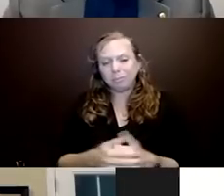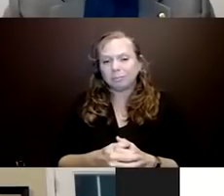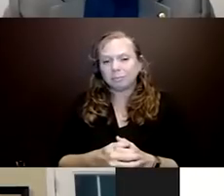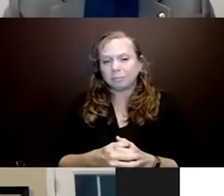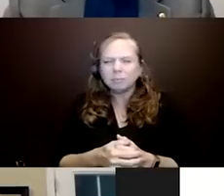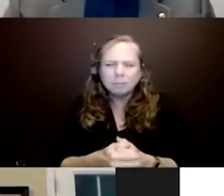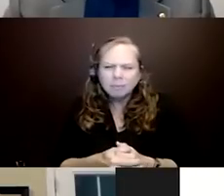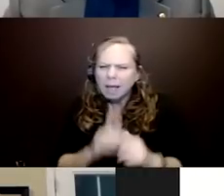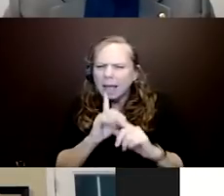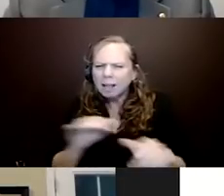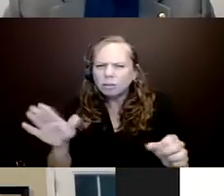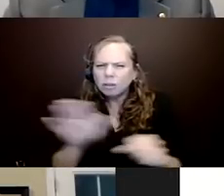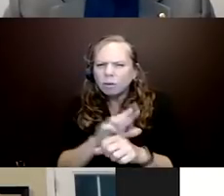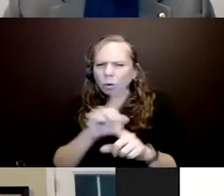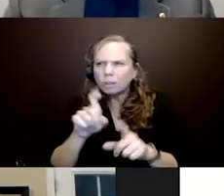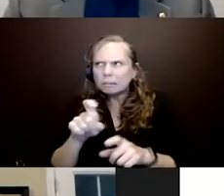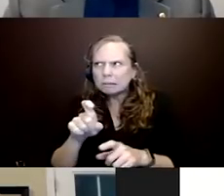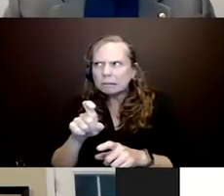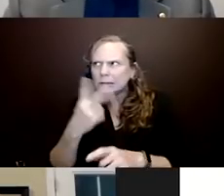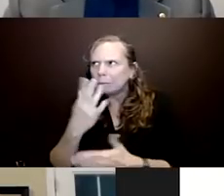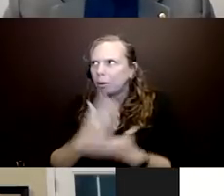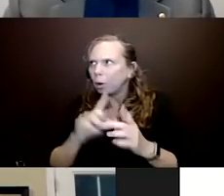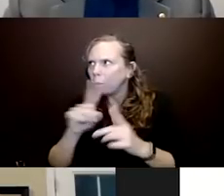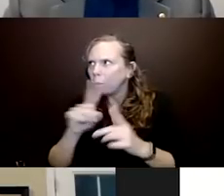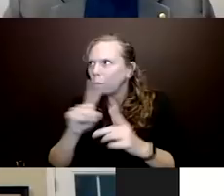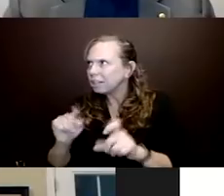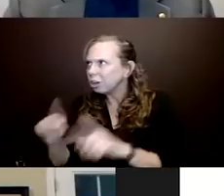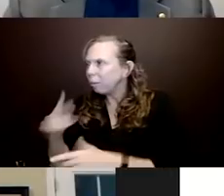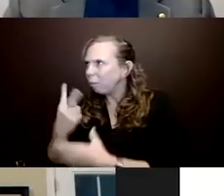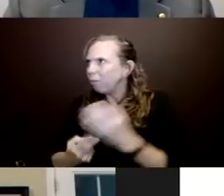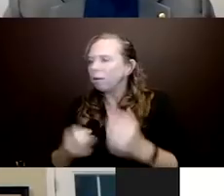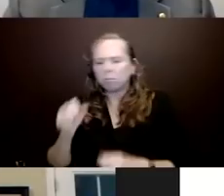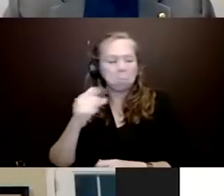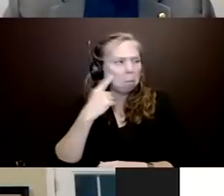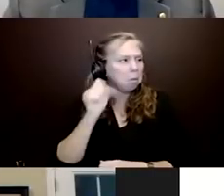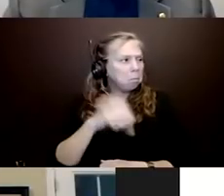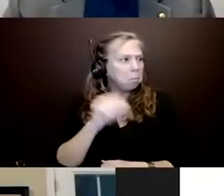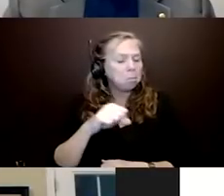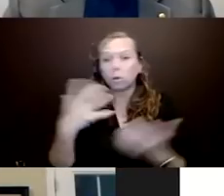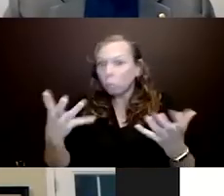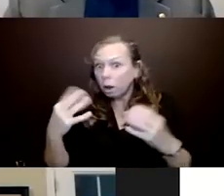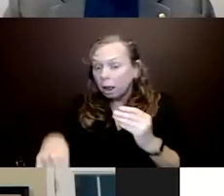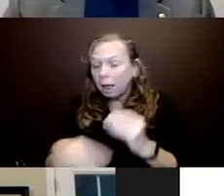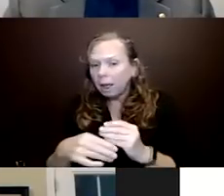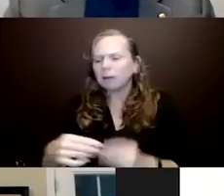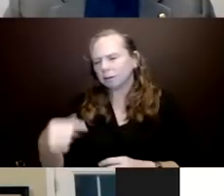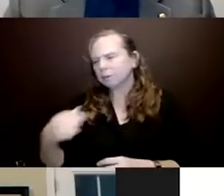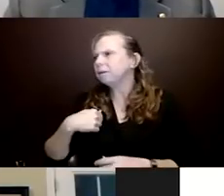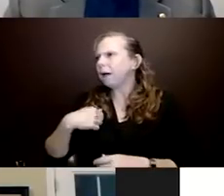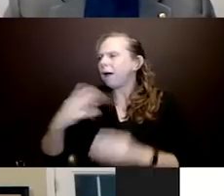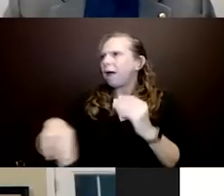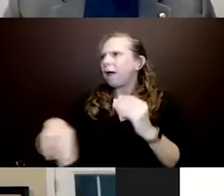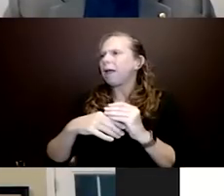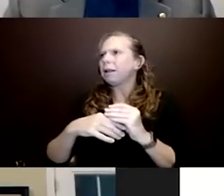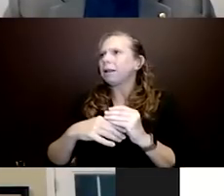question? I think it was a two-parter. Jenny, did I get it all? I think you did. I don't know if Carla wanted to add anything. I'll just add a little bit. And the conversation with the